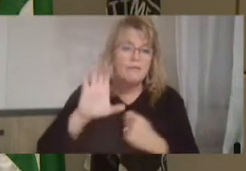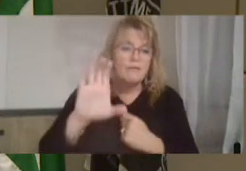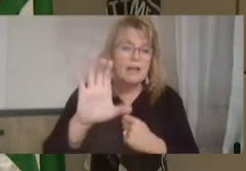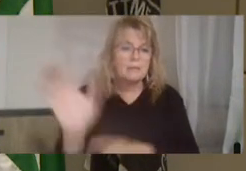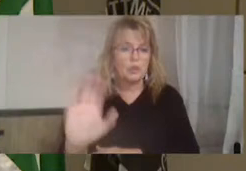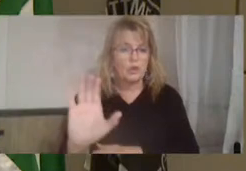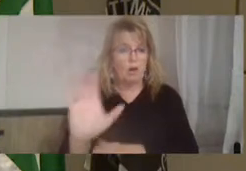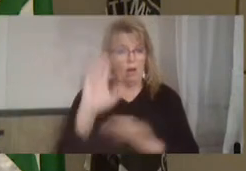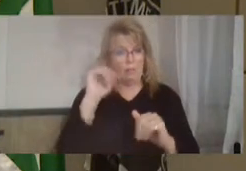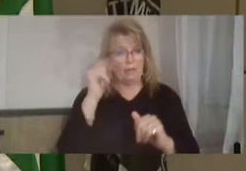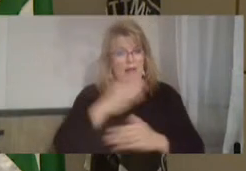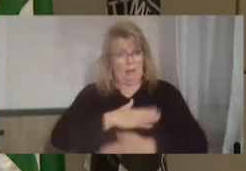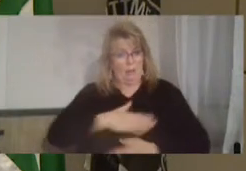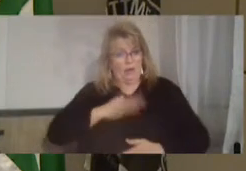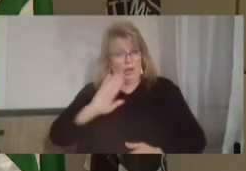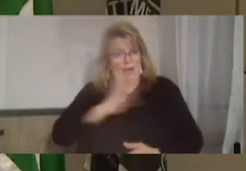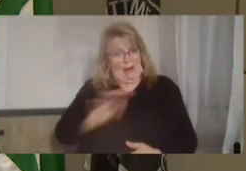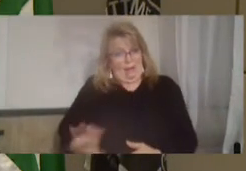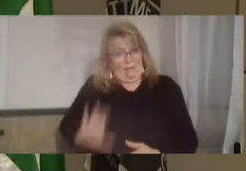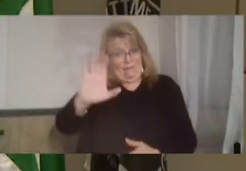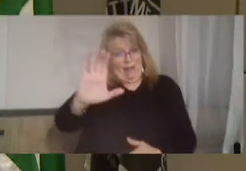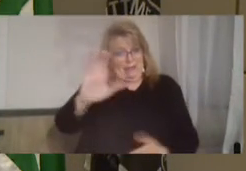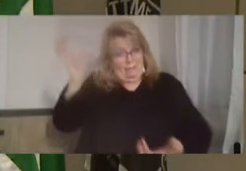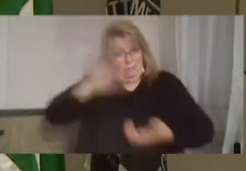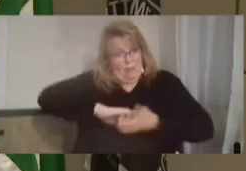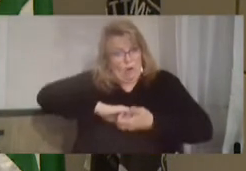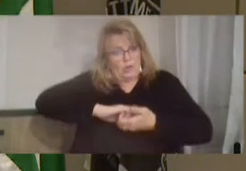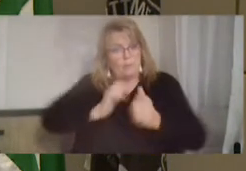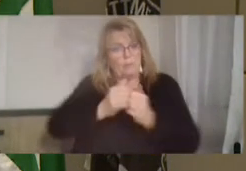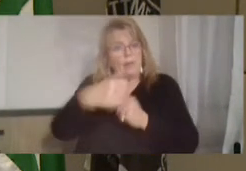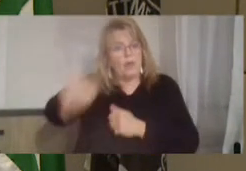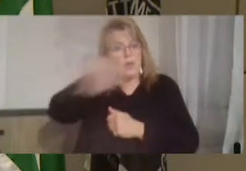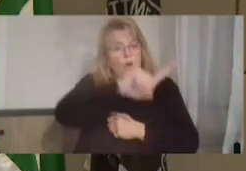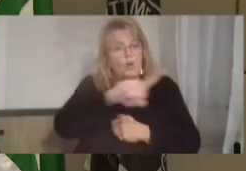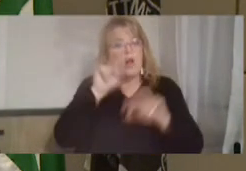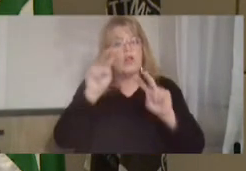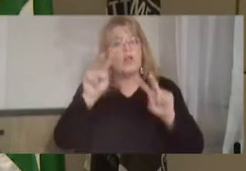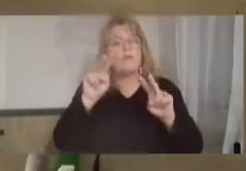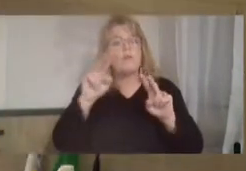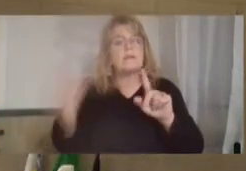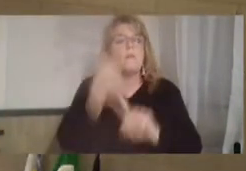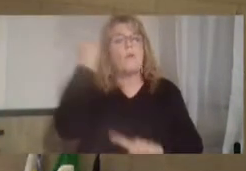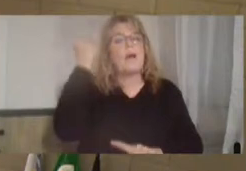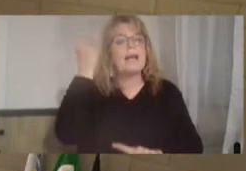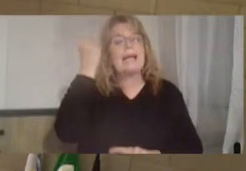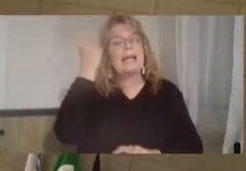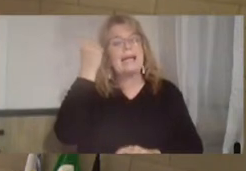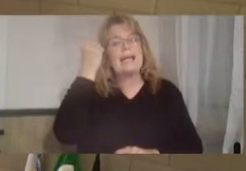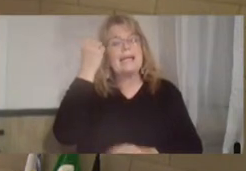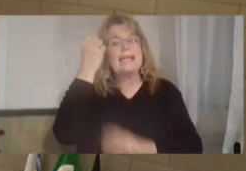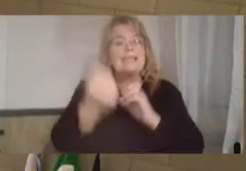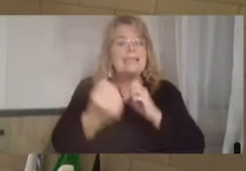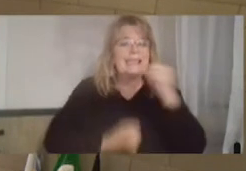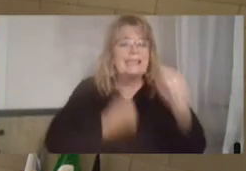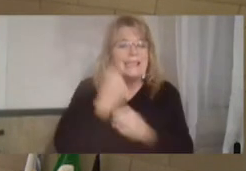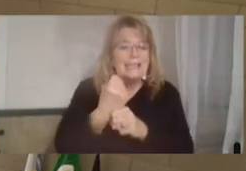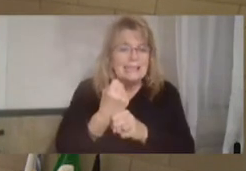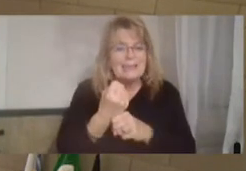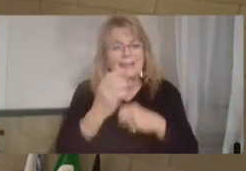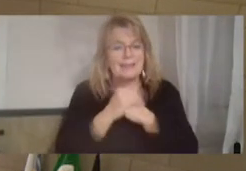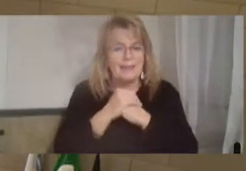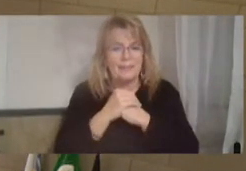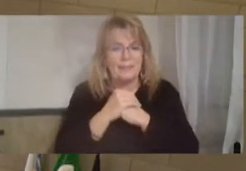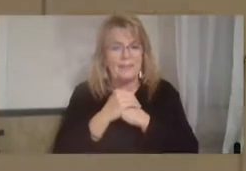our investment in the partnership we have with you. Look forward to some winning seasons. Yeah. That would be great, but we'll take a